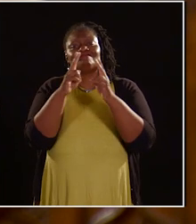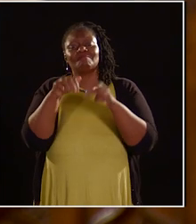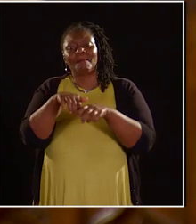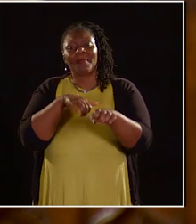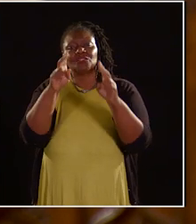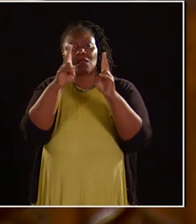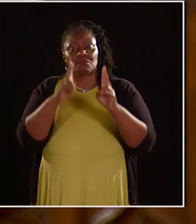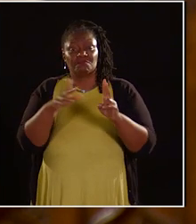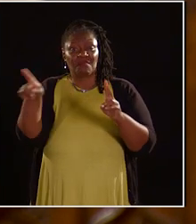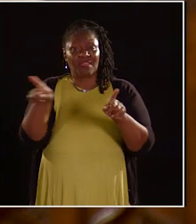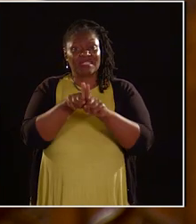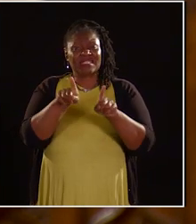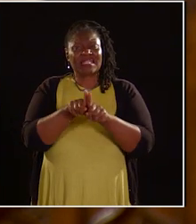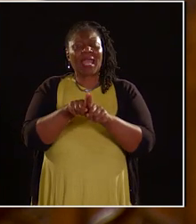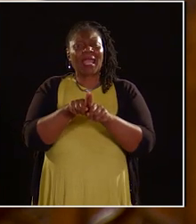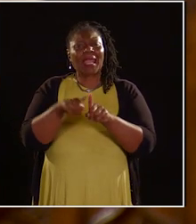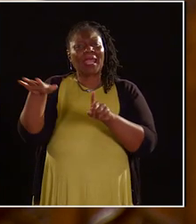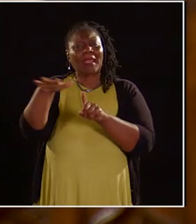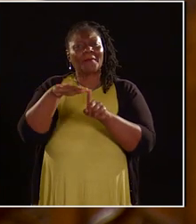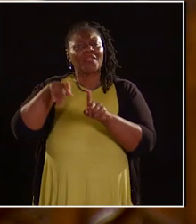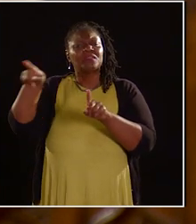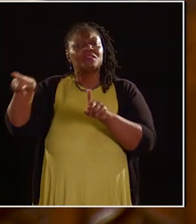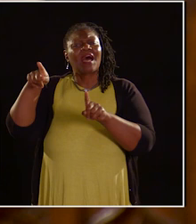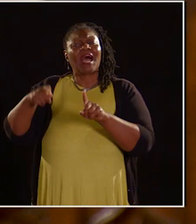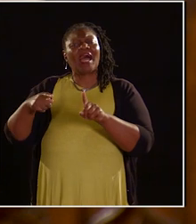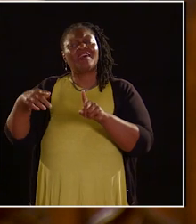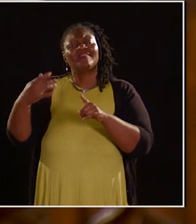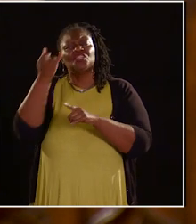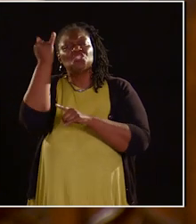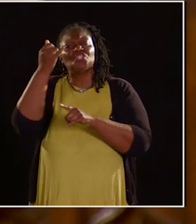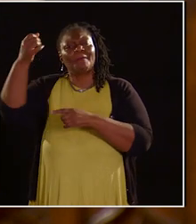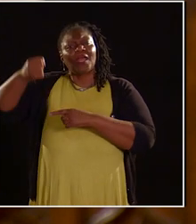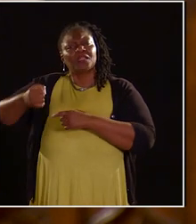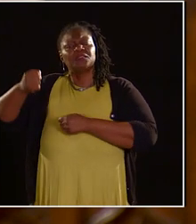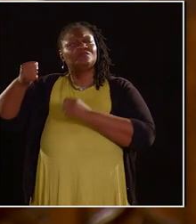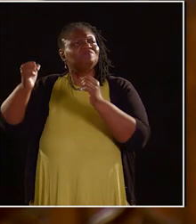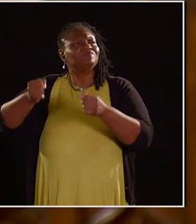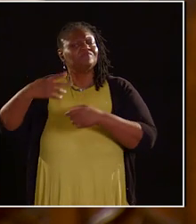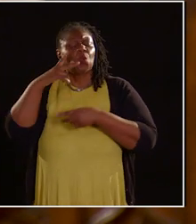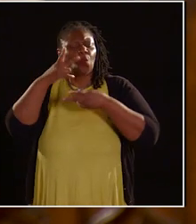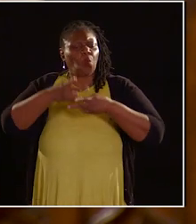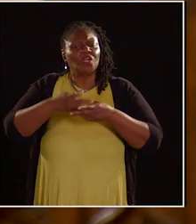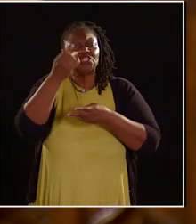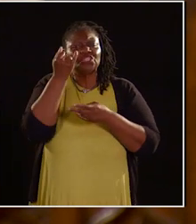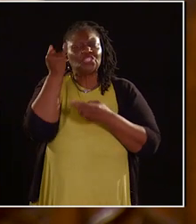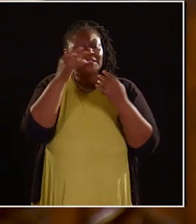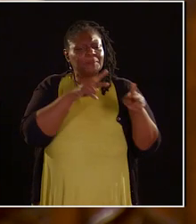And there were in the same country shepherds abiding in the field, keeping watch over their flock by